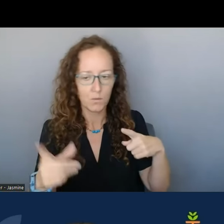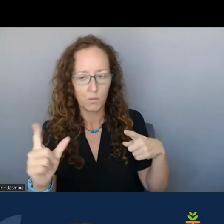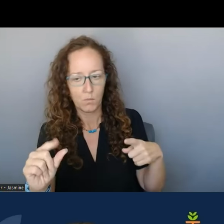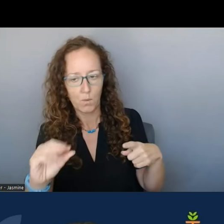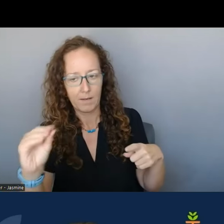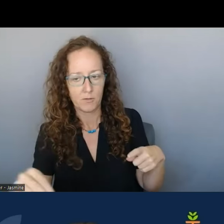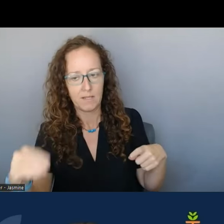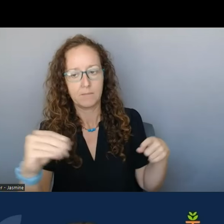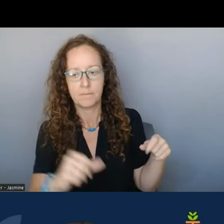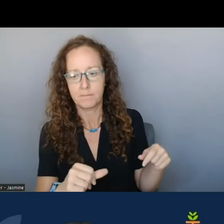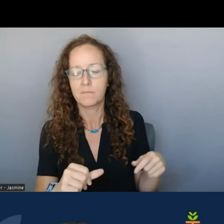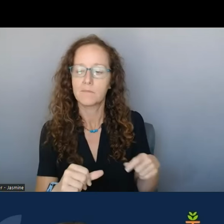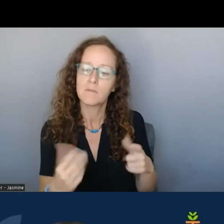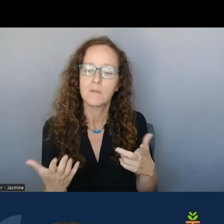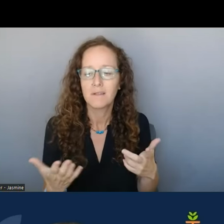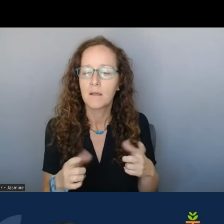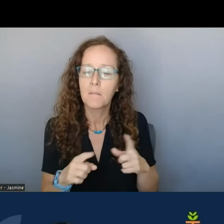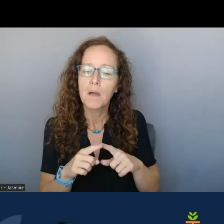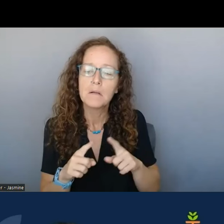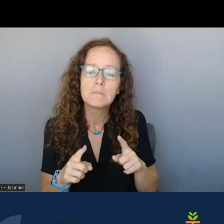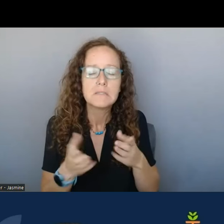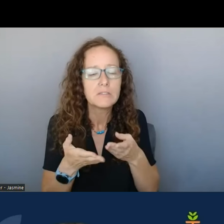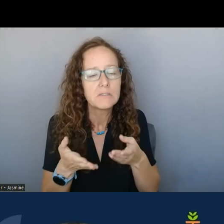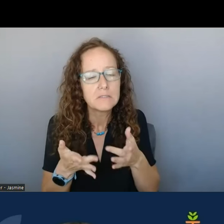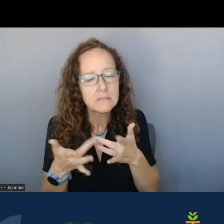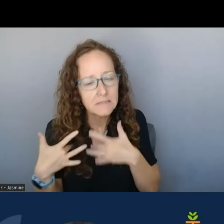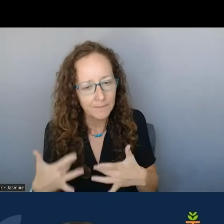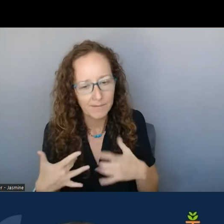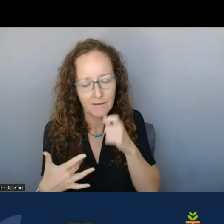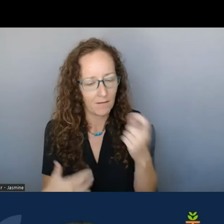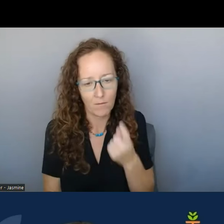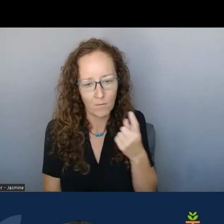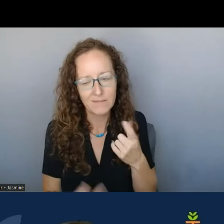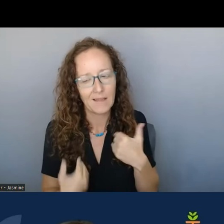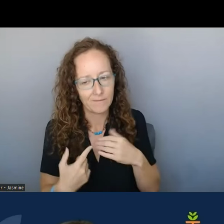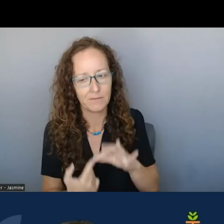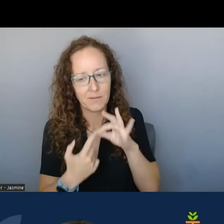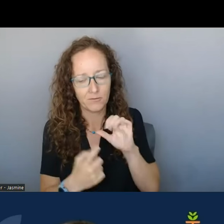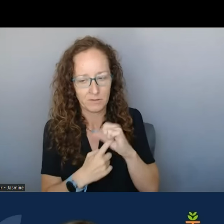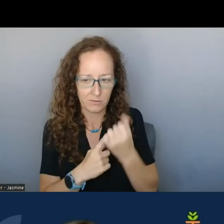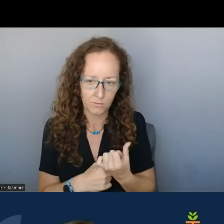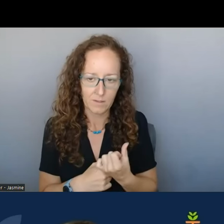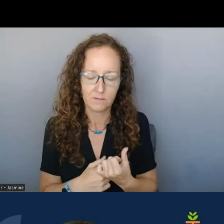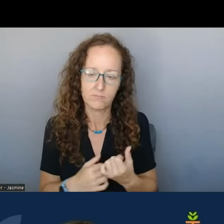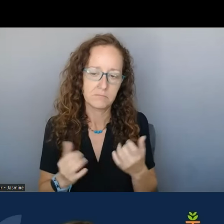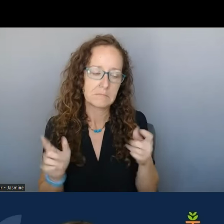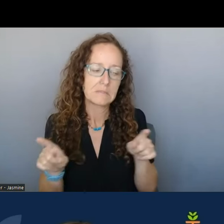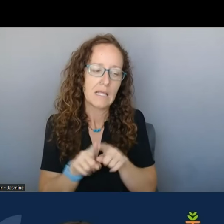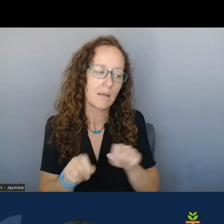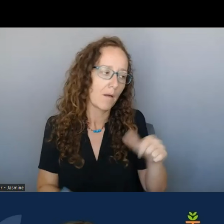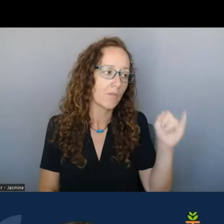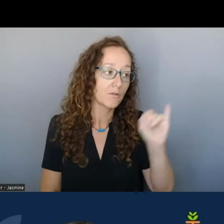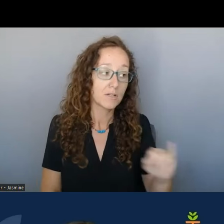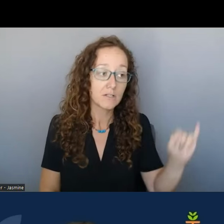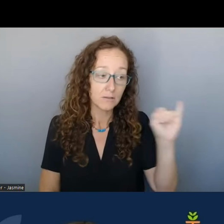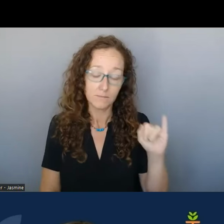see on the screen there. Just like any insurance program, it's important, before you enroll,